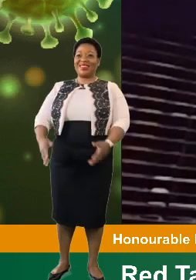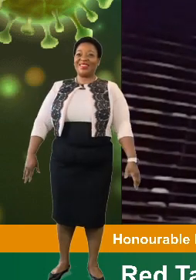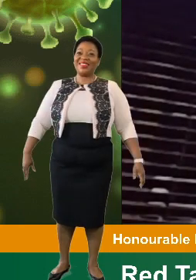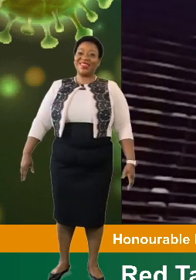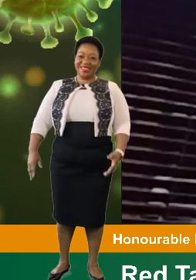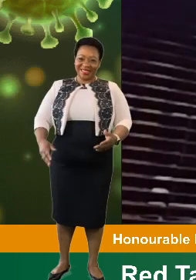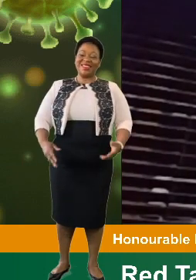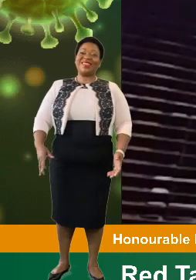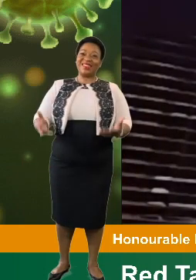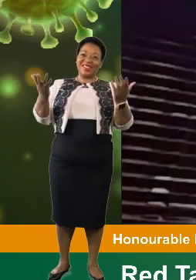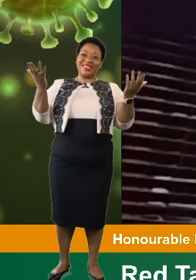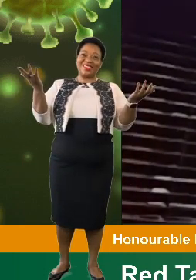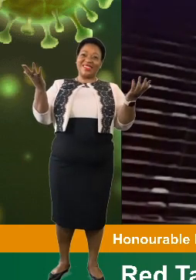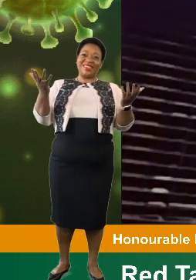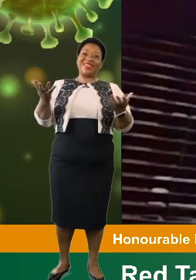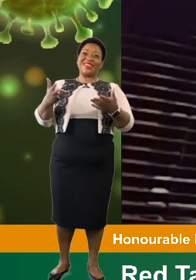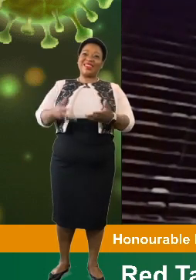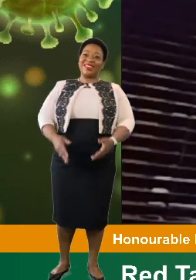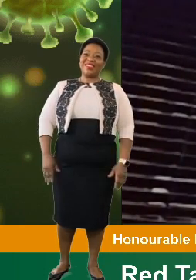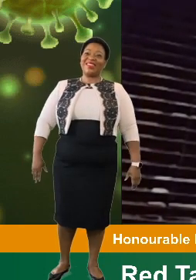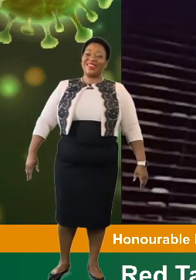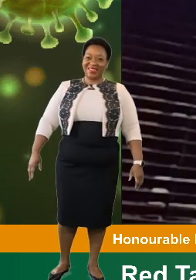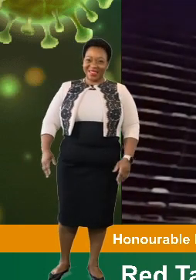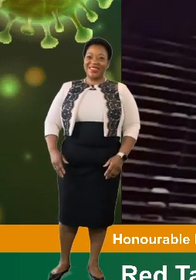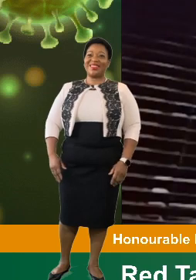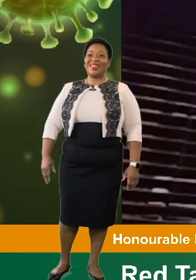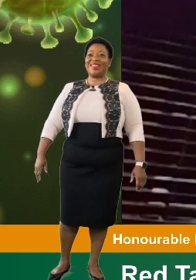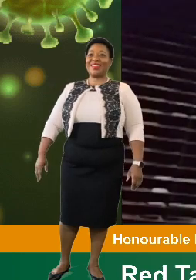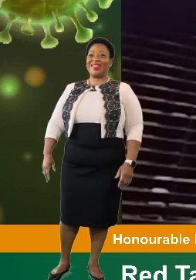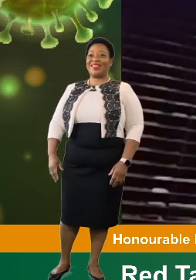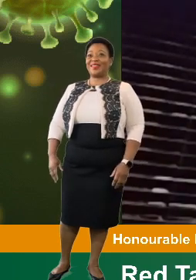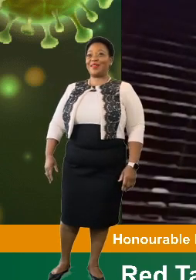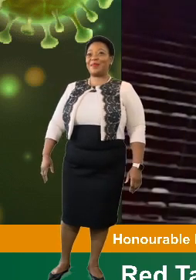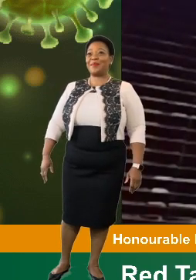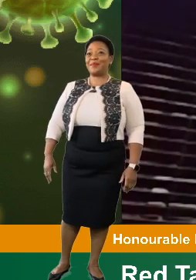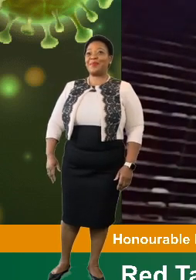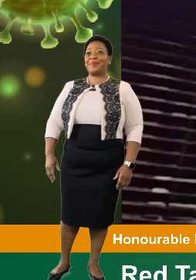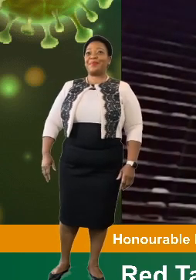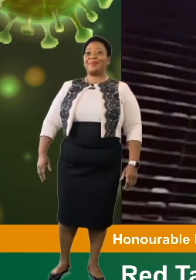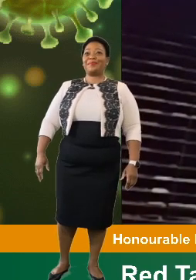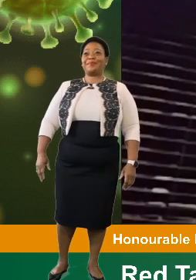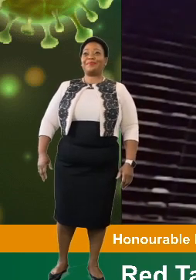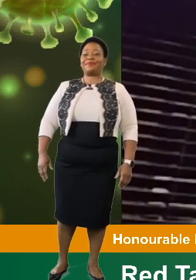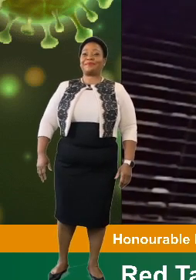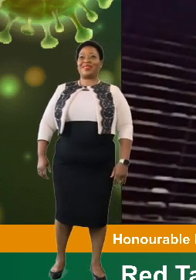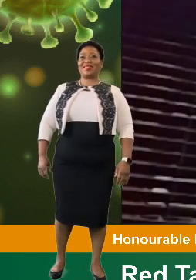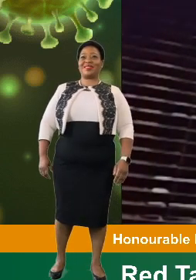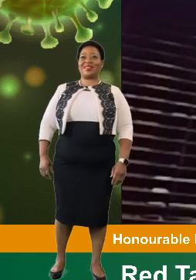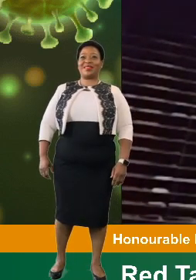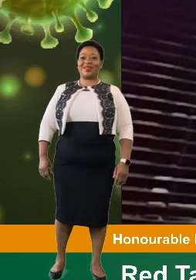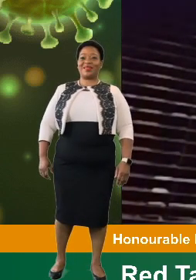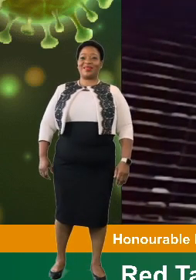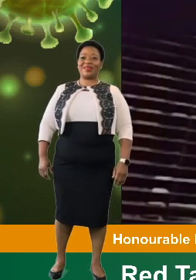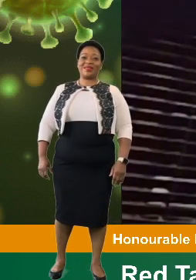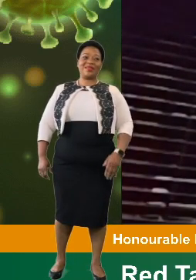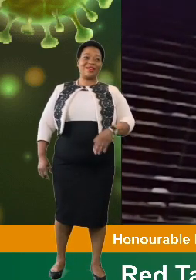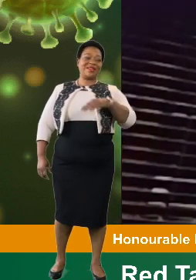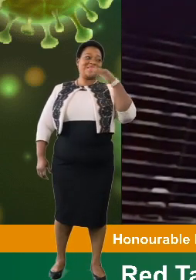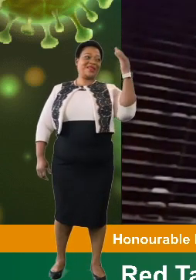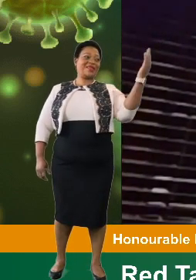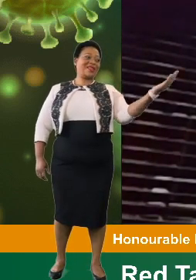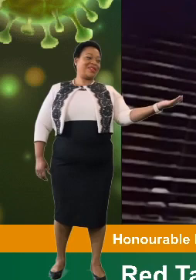is utilized to say this province must then be known as the best province that saw